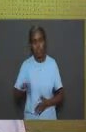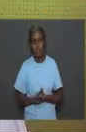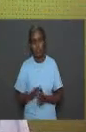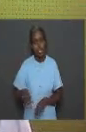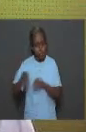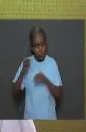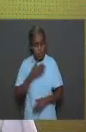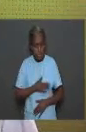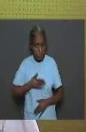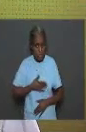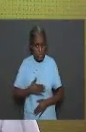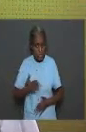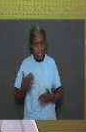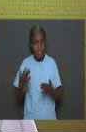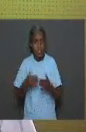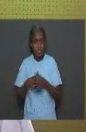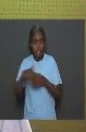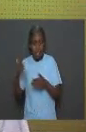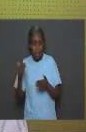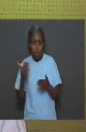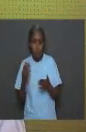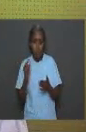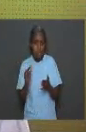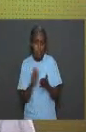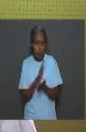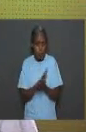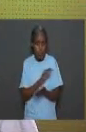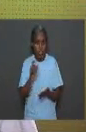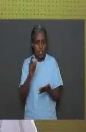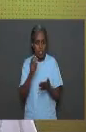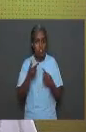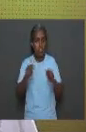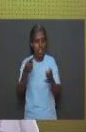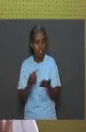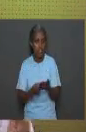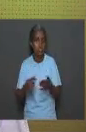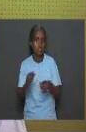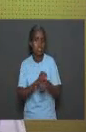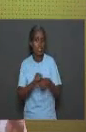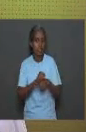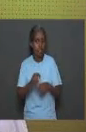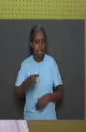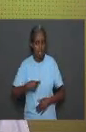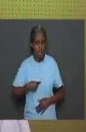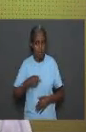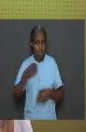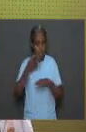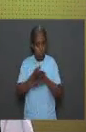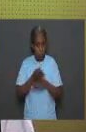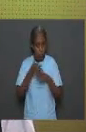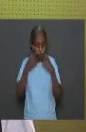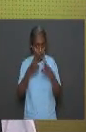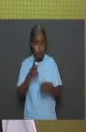Students, please take out a piece of paper and try this activity. I will provide you